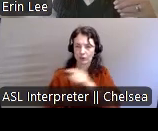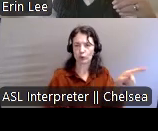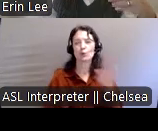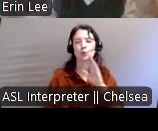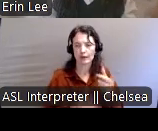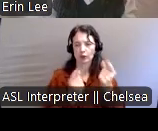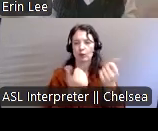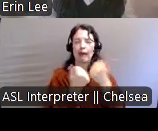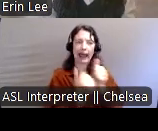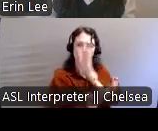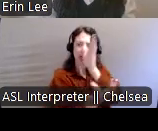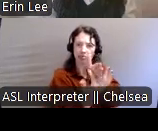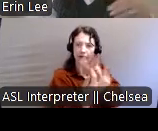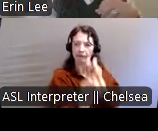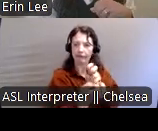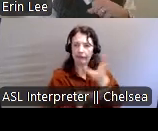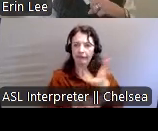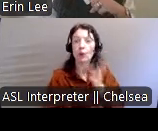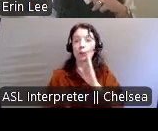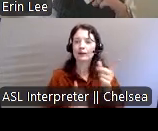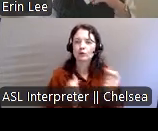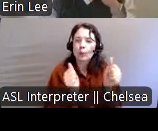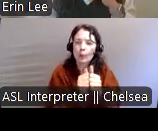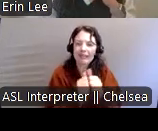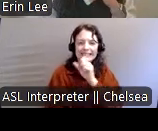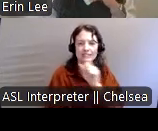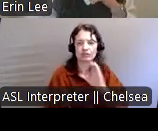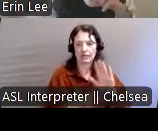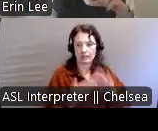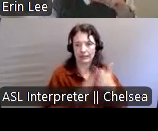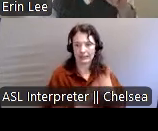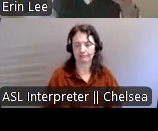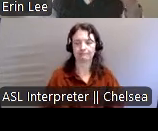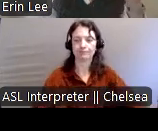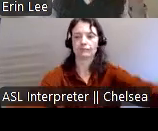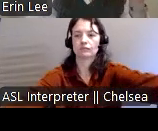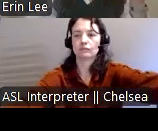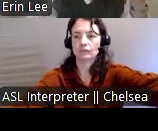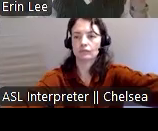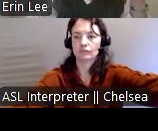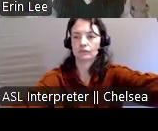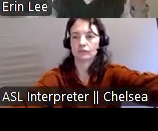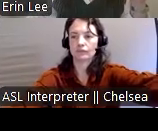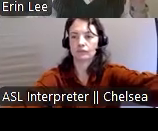we're having with our aging community. Please forward the slide, Esther.